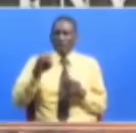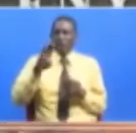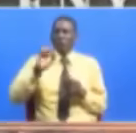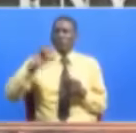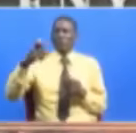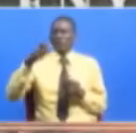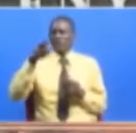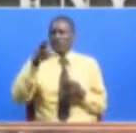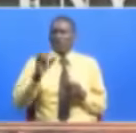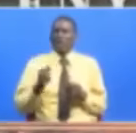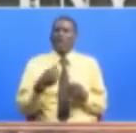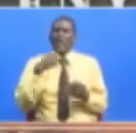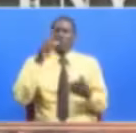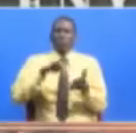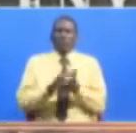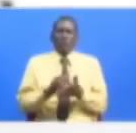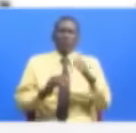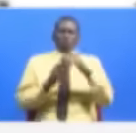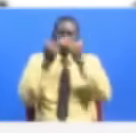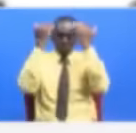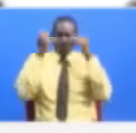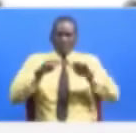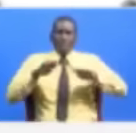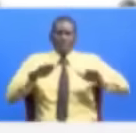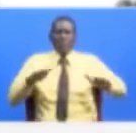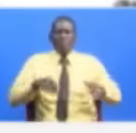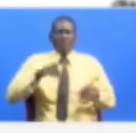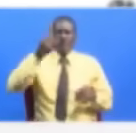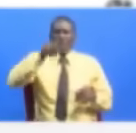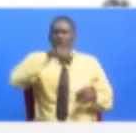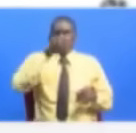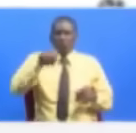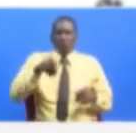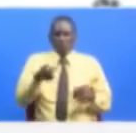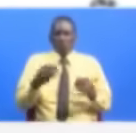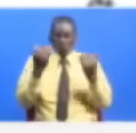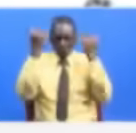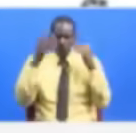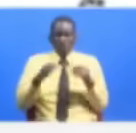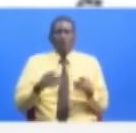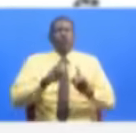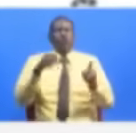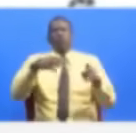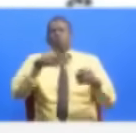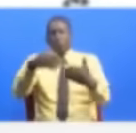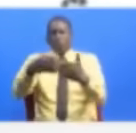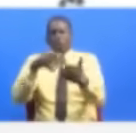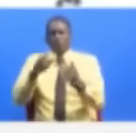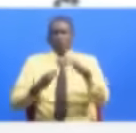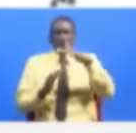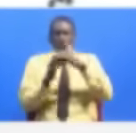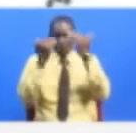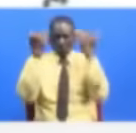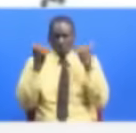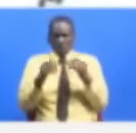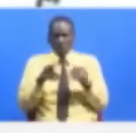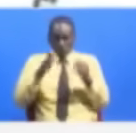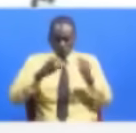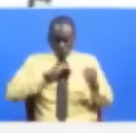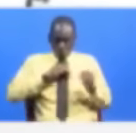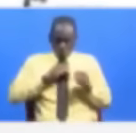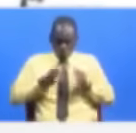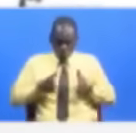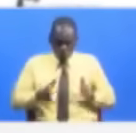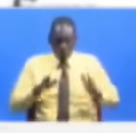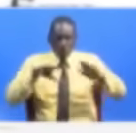expressed the Supreme Court's decision to permanently bar the seasoned lawyer from appearing before it, either in his own